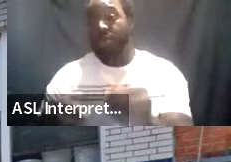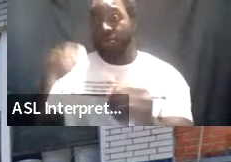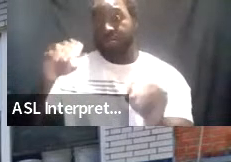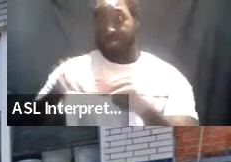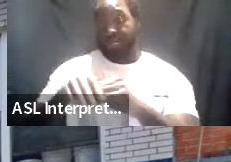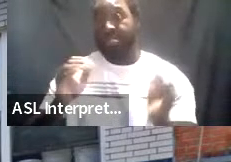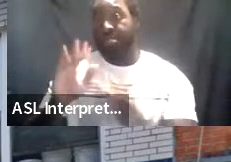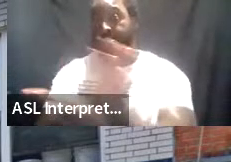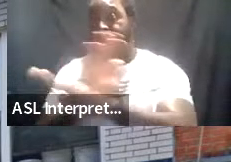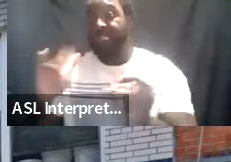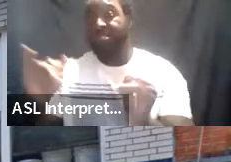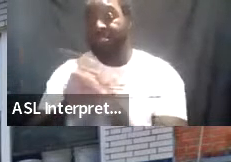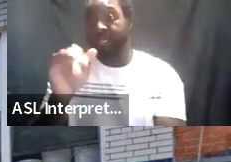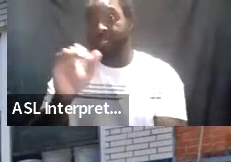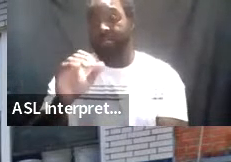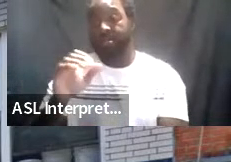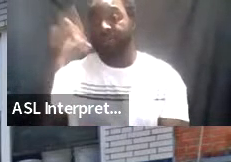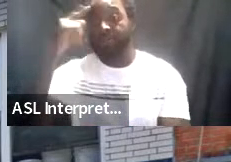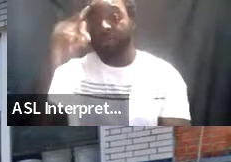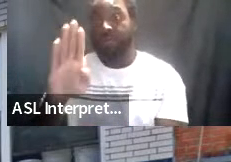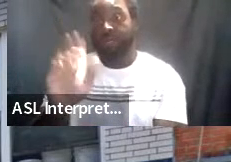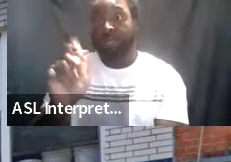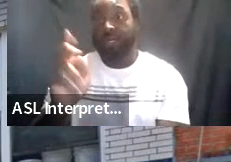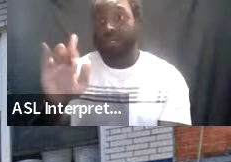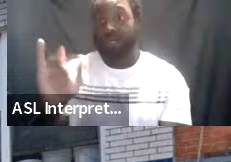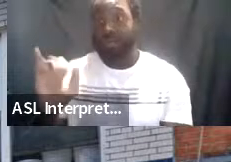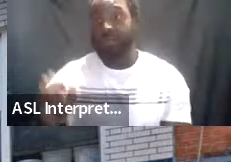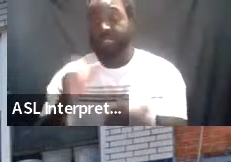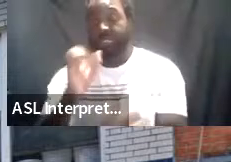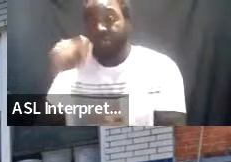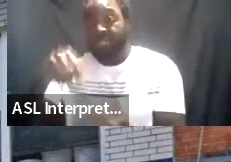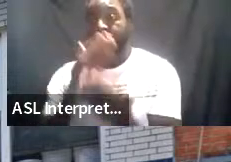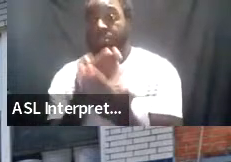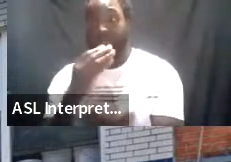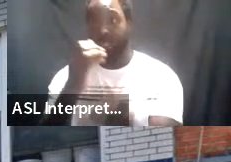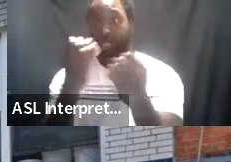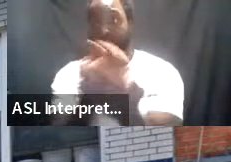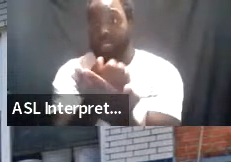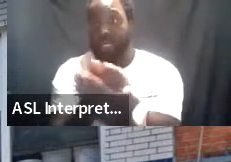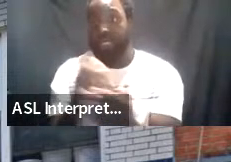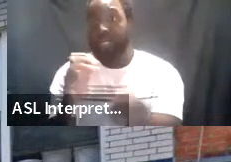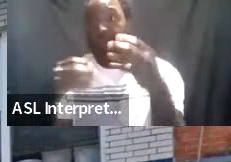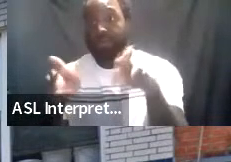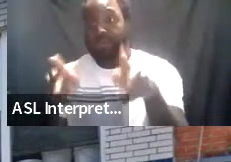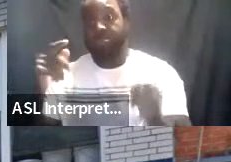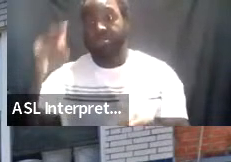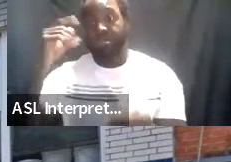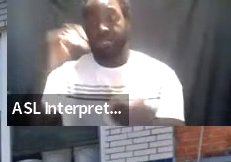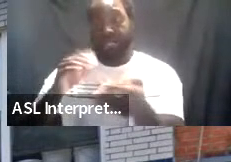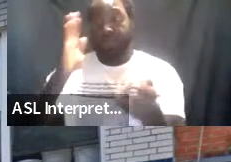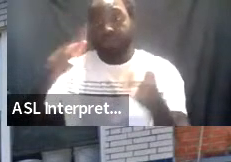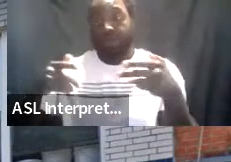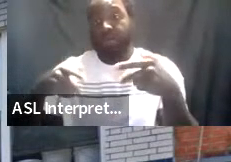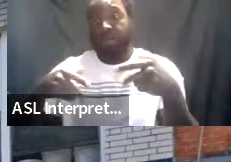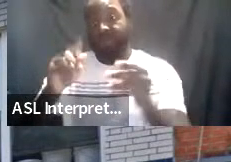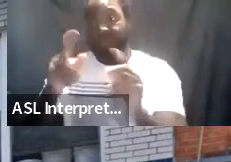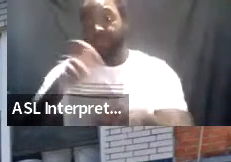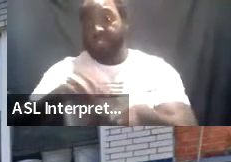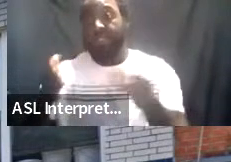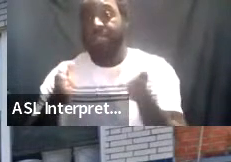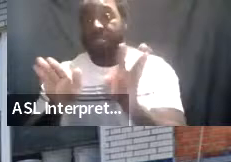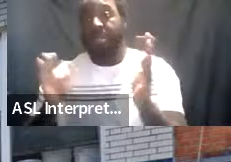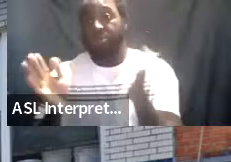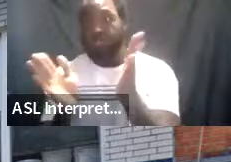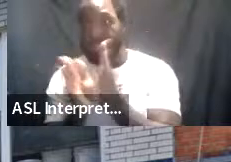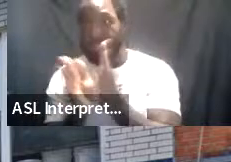streets beyond a certain size. So zoning for economic opportunity will, for the first time, allow small scale producers